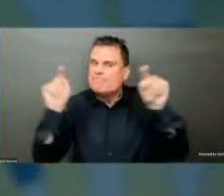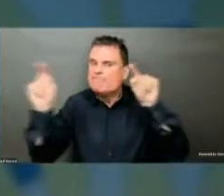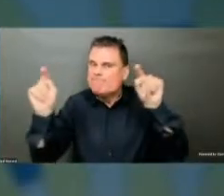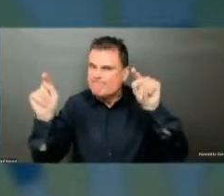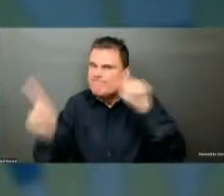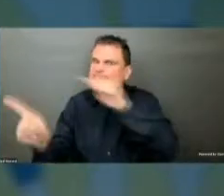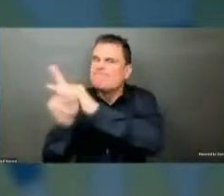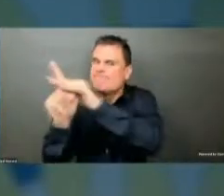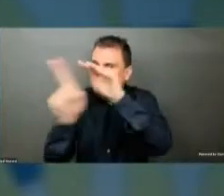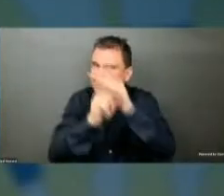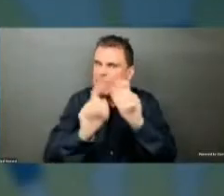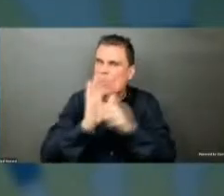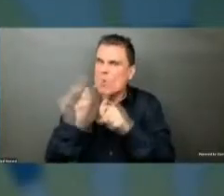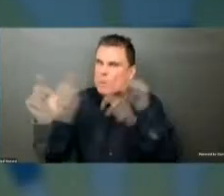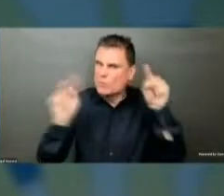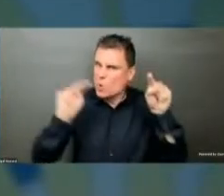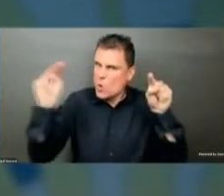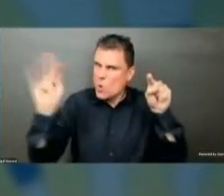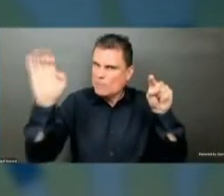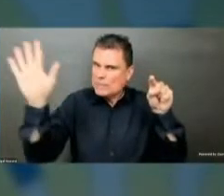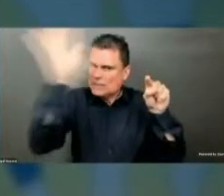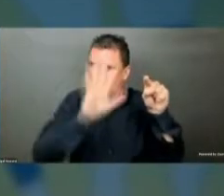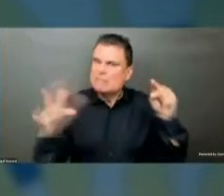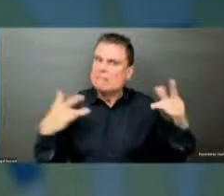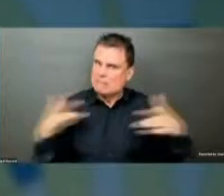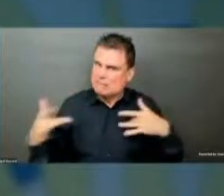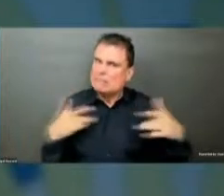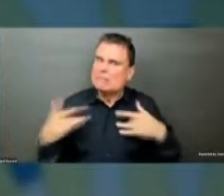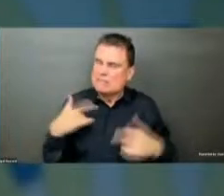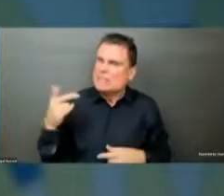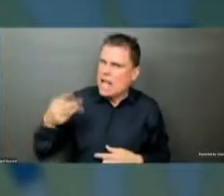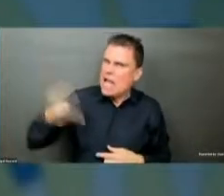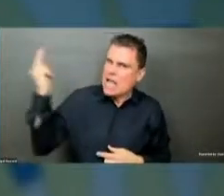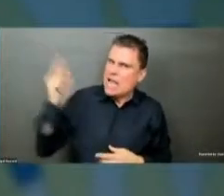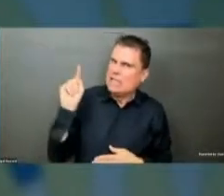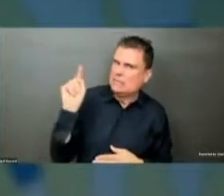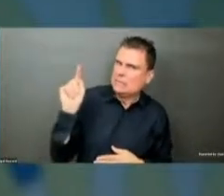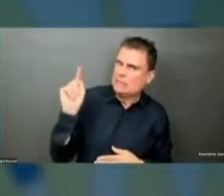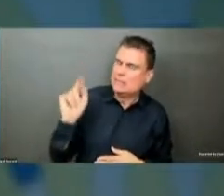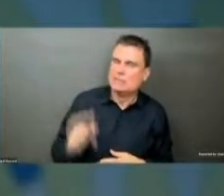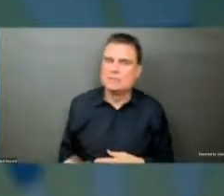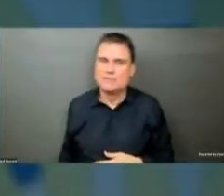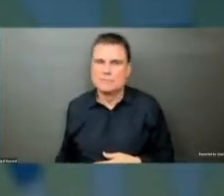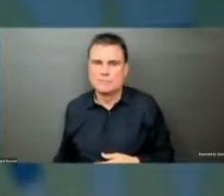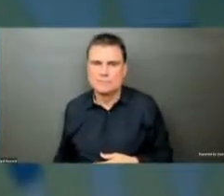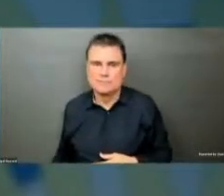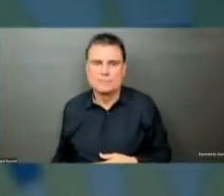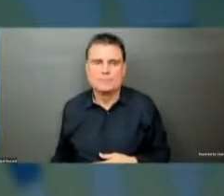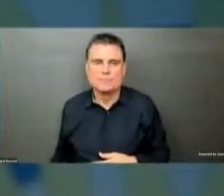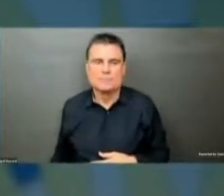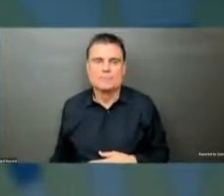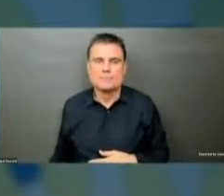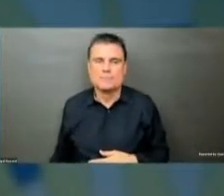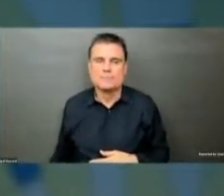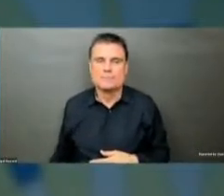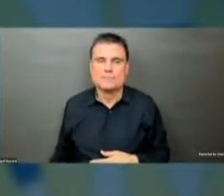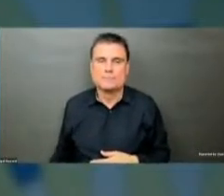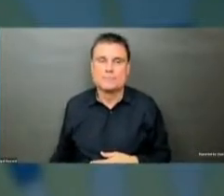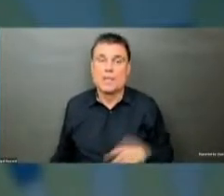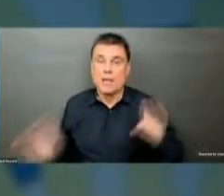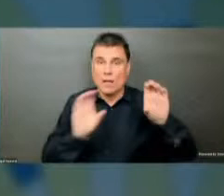remains relatively high. This is the same information broken down by age groups,